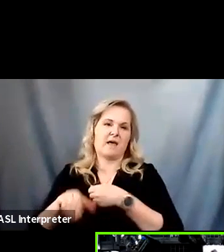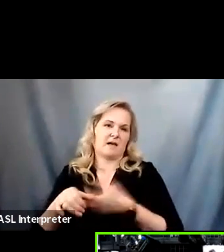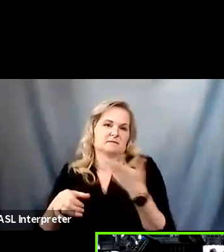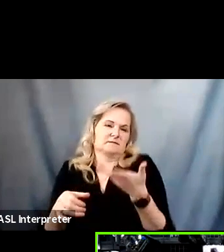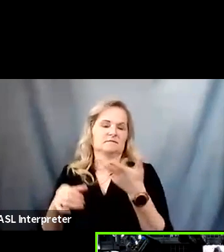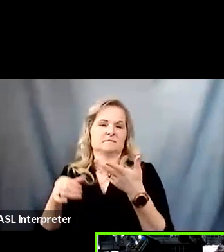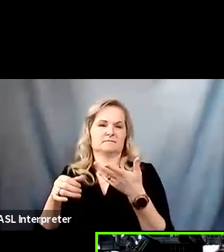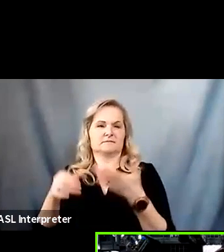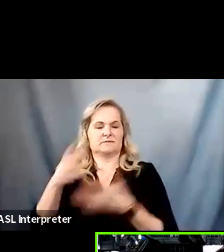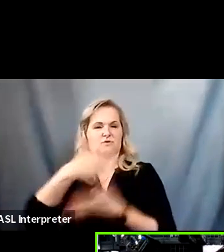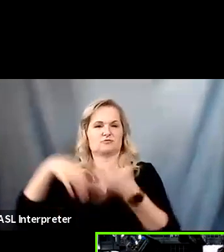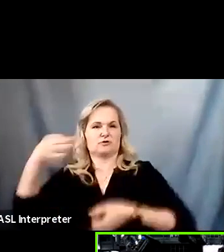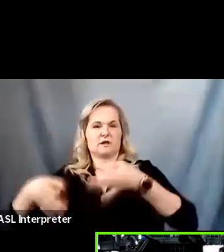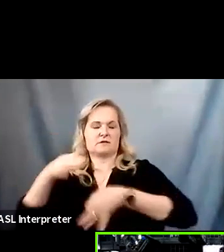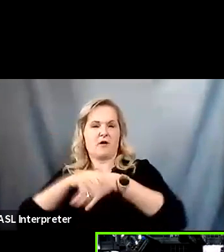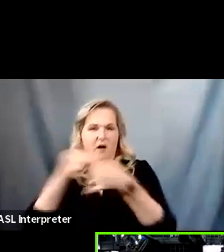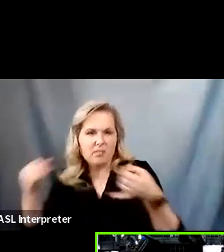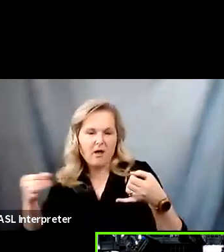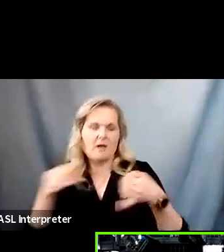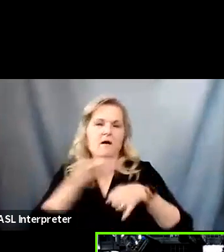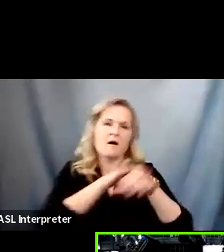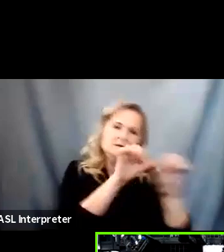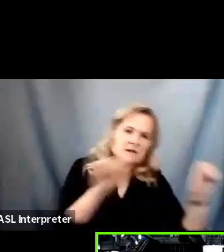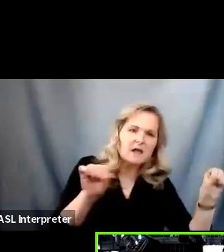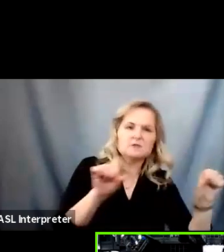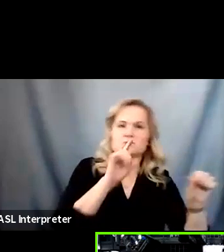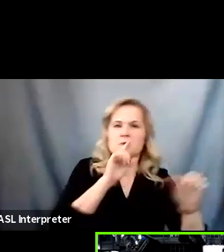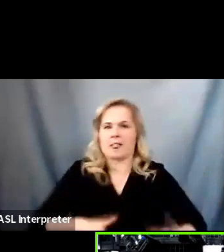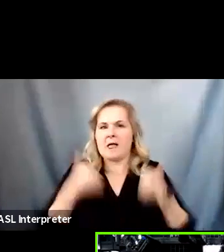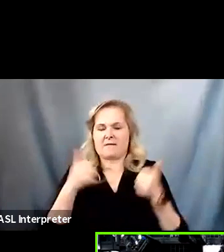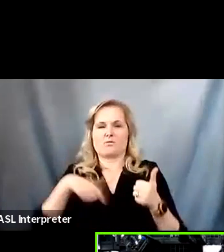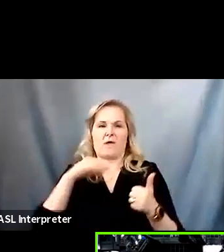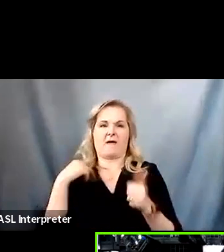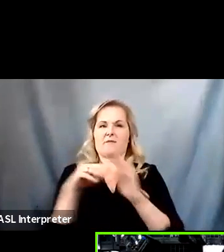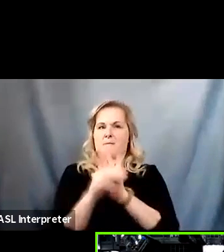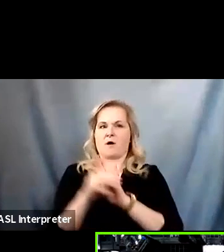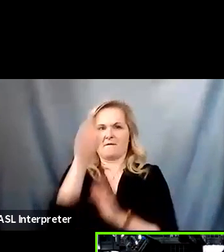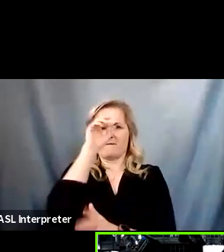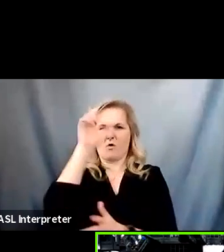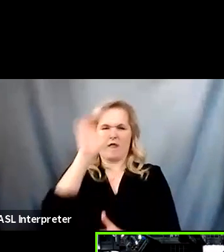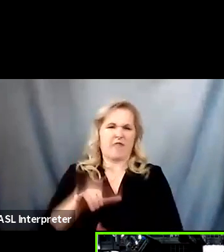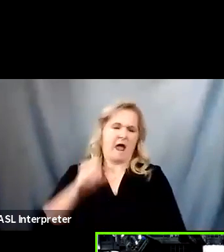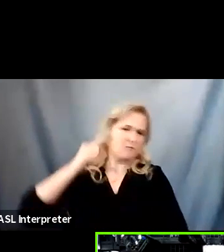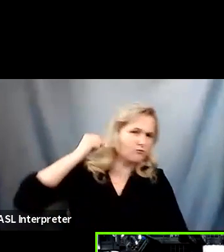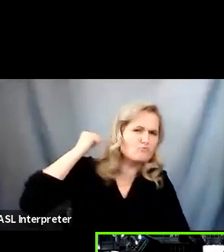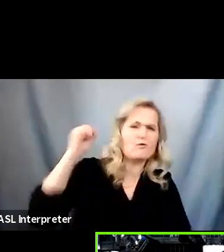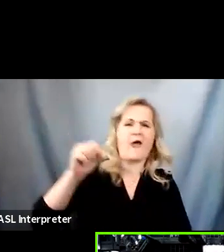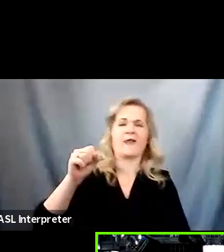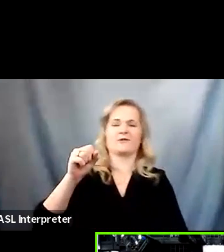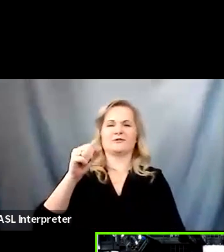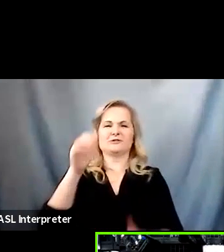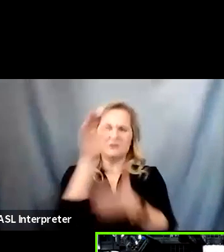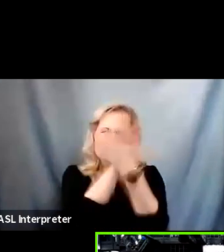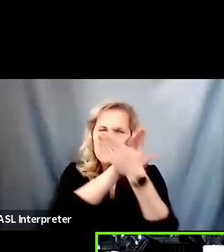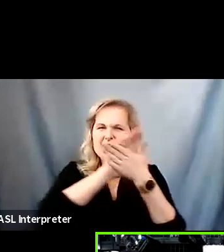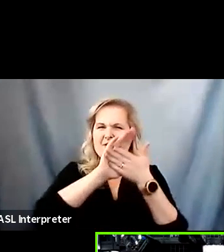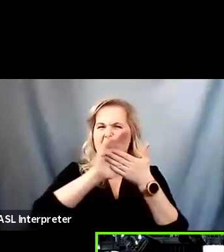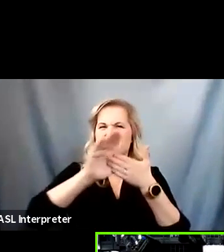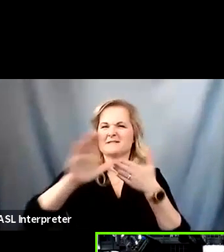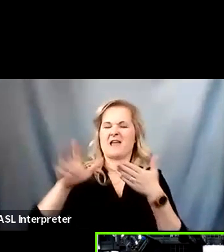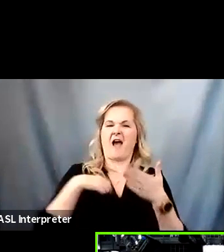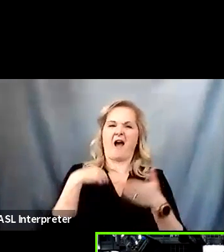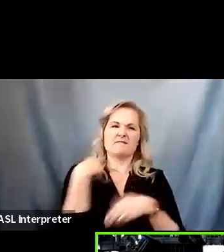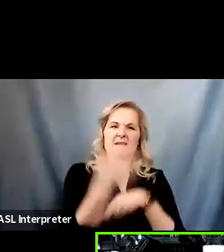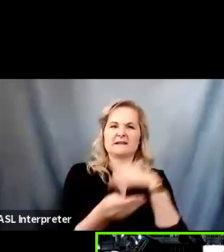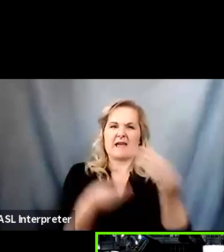in real life. And we run on a model of radical generosity. So I have been giving